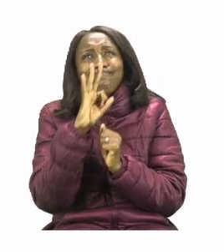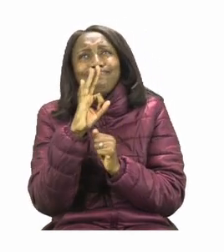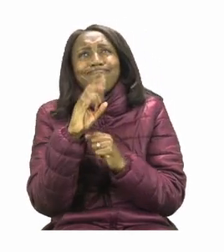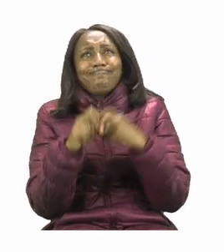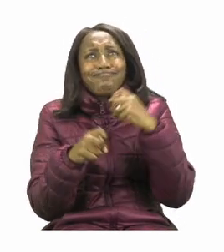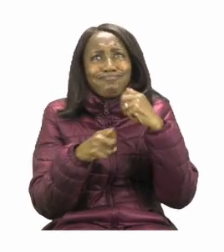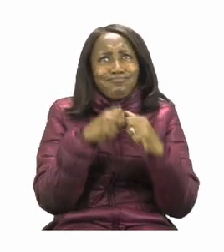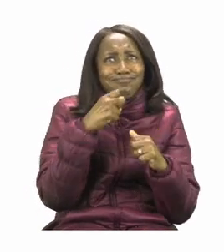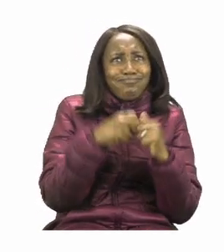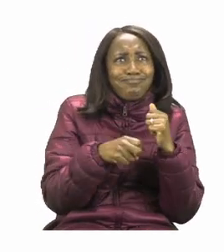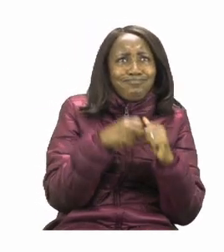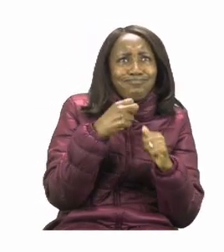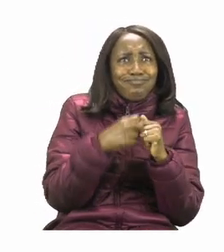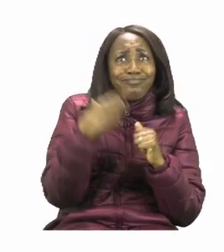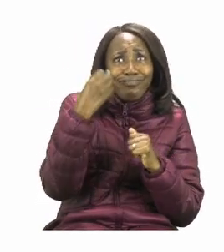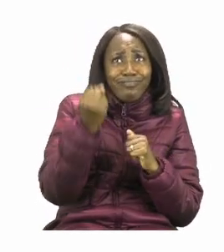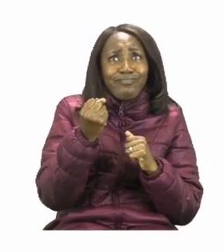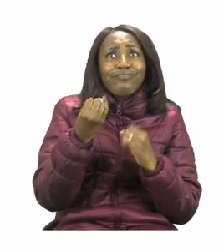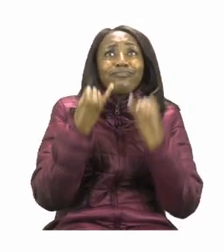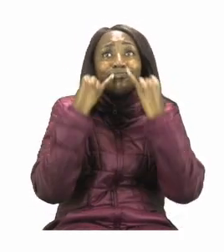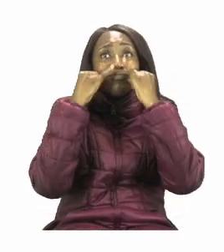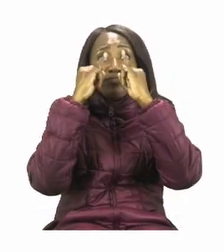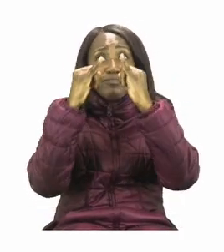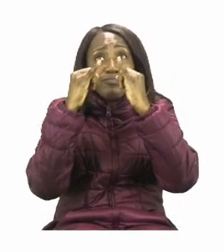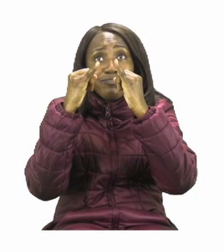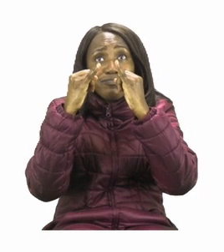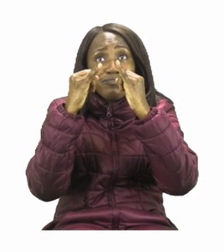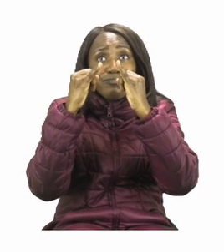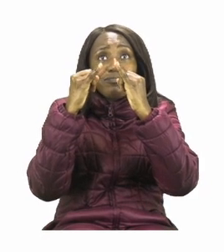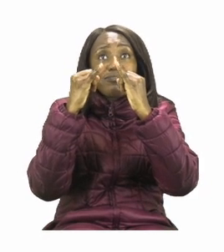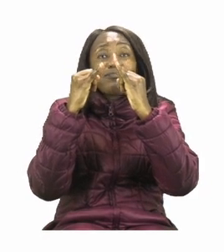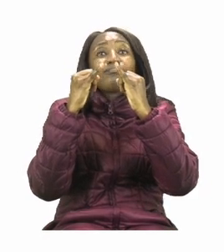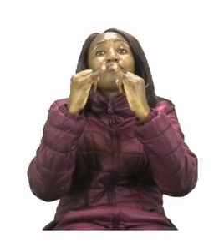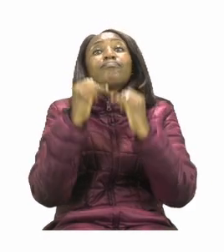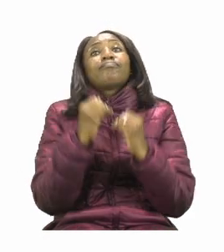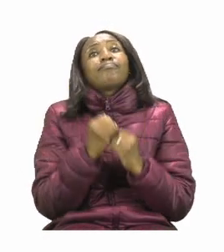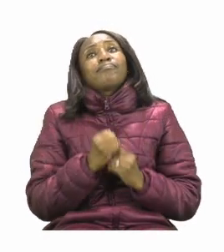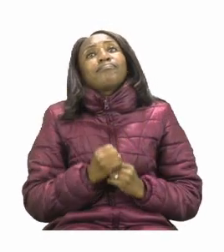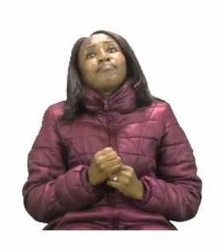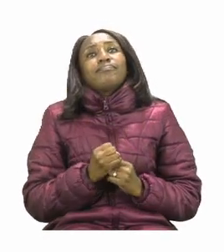Call for help when you are in trouble.